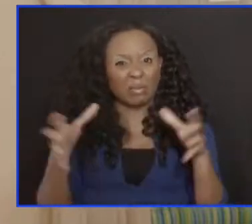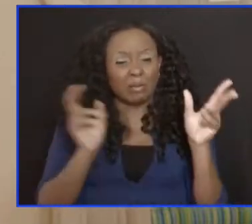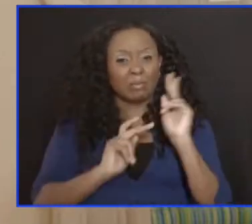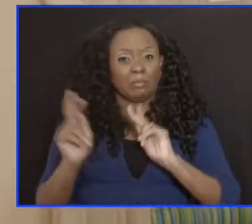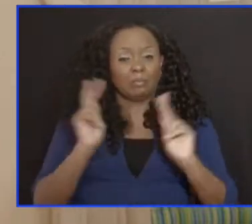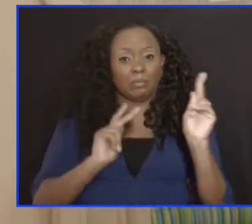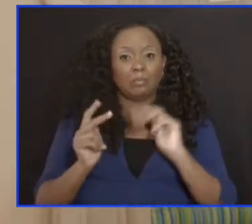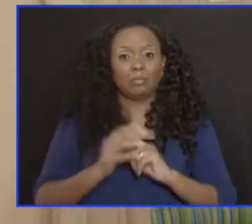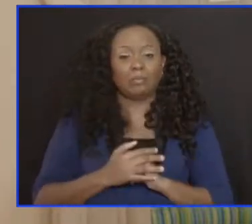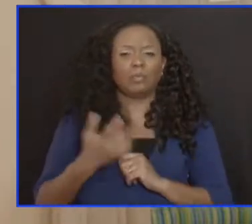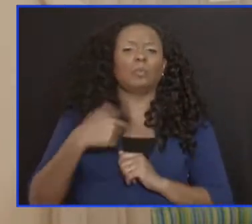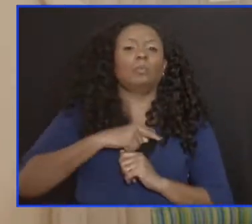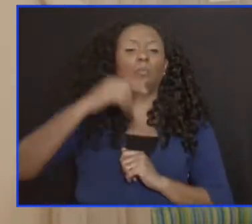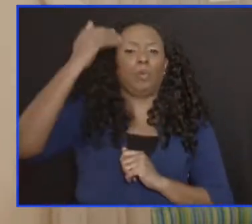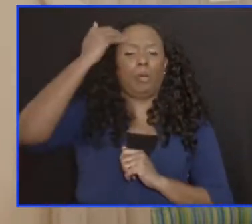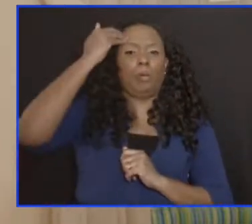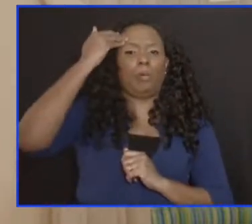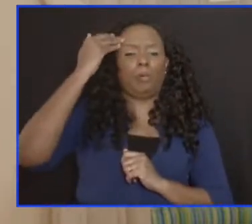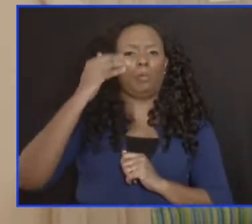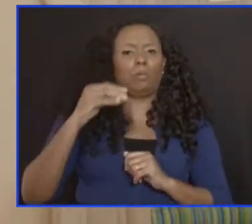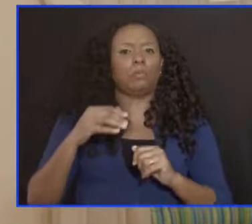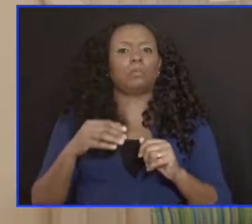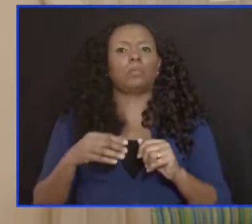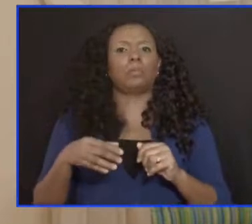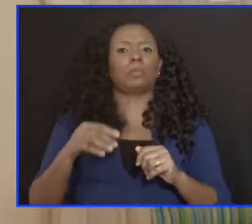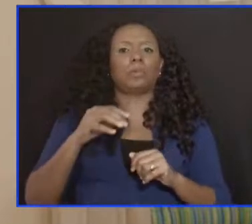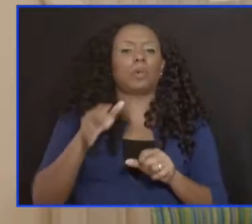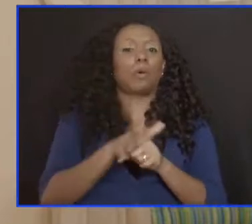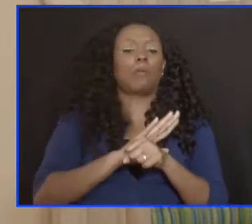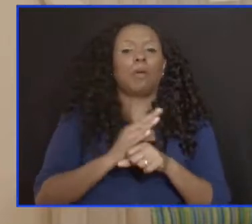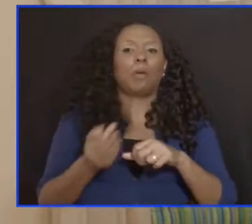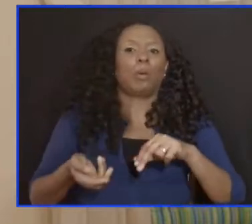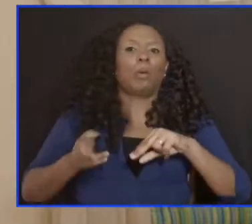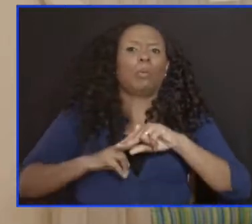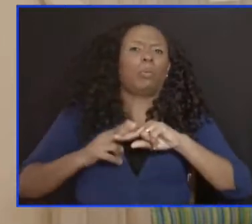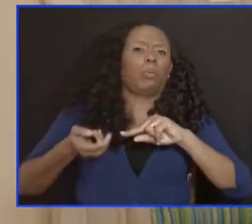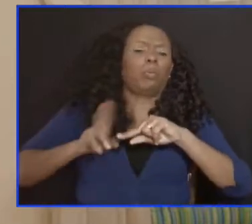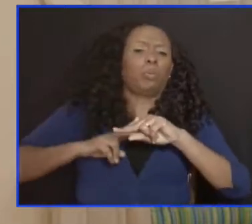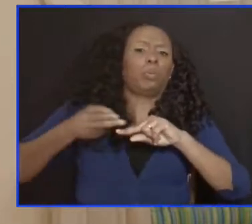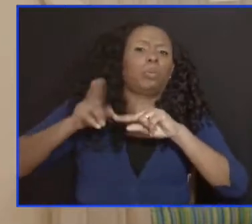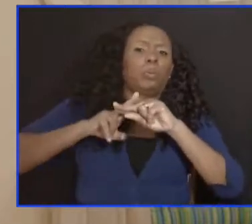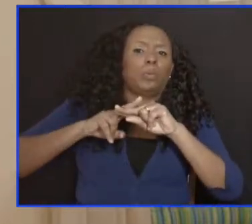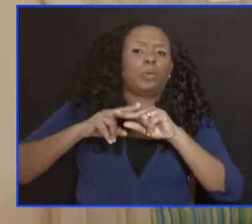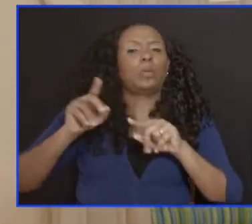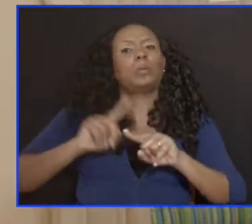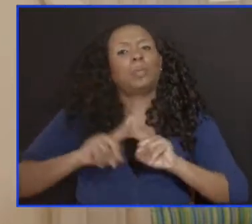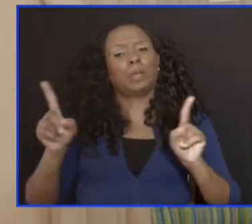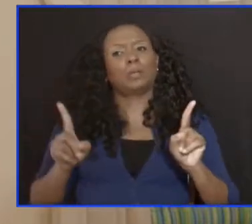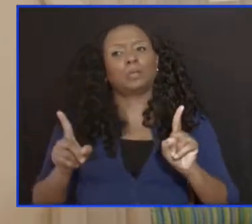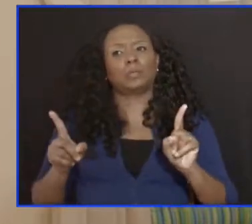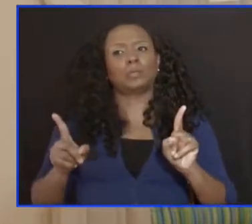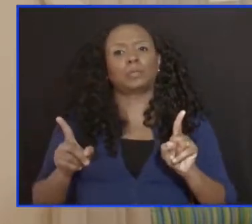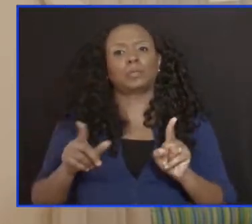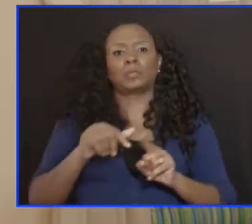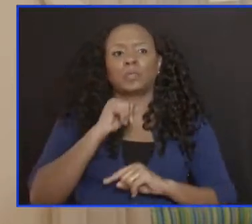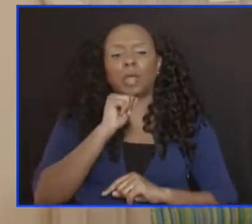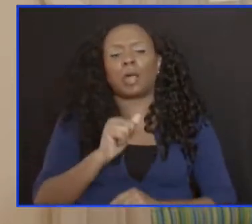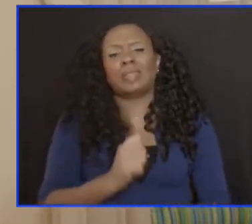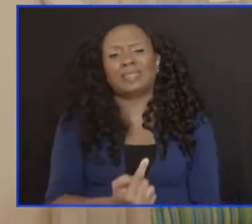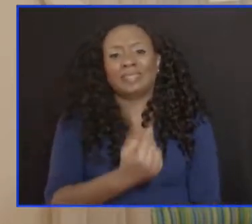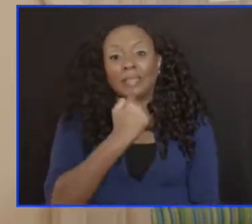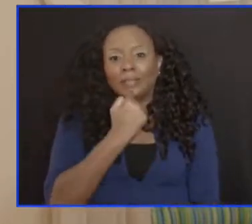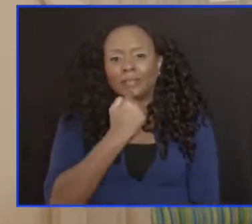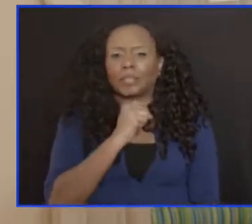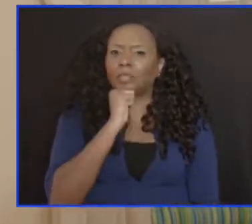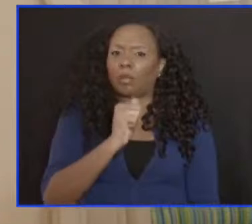we expected that the numbers were going to be larger, but then we also knew that this was going to be less virulent or less dangerous. And that